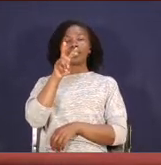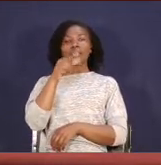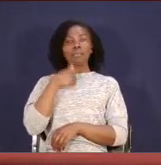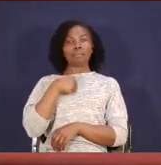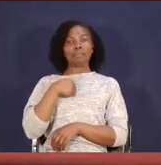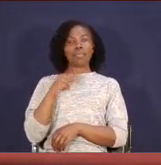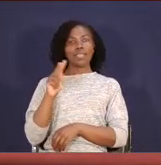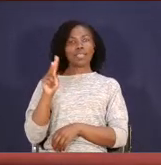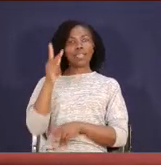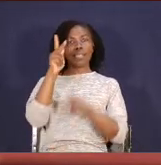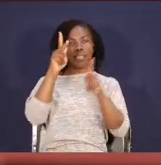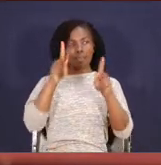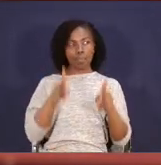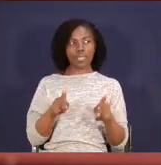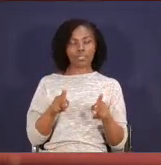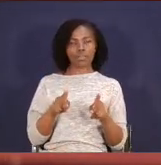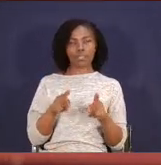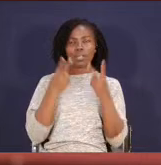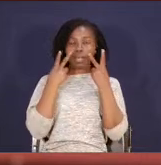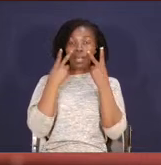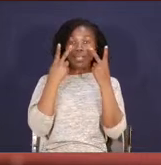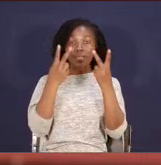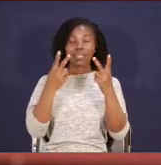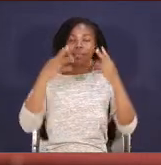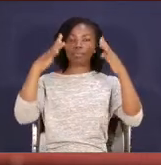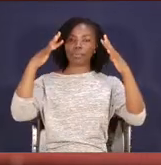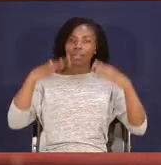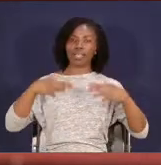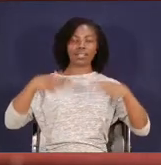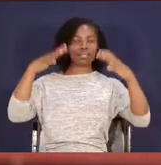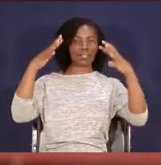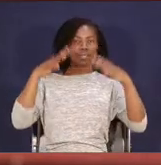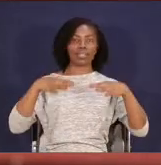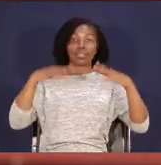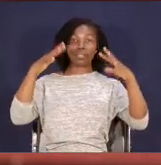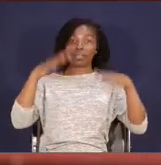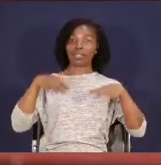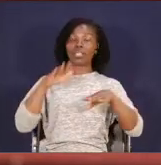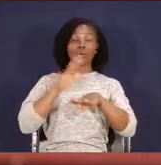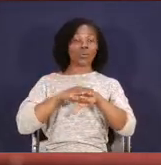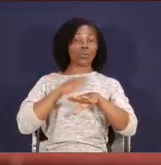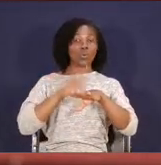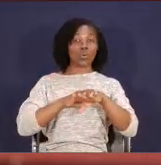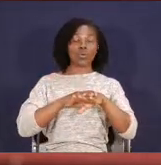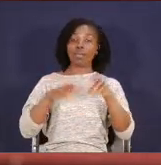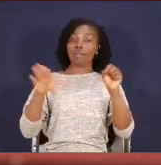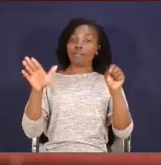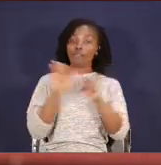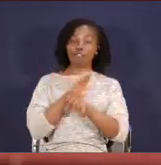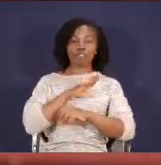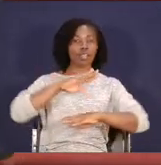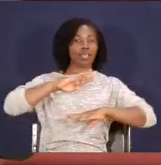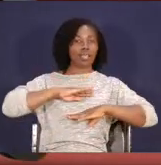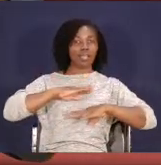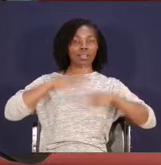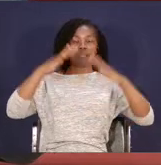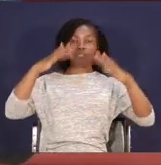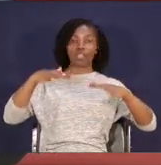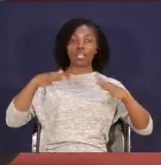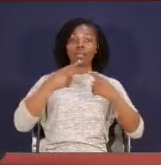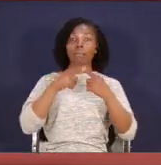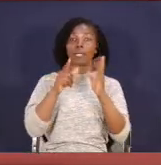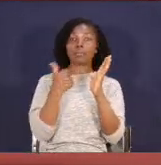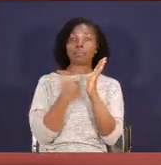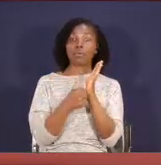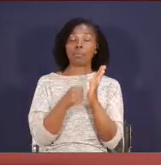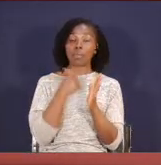Kenyan. And I'm saying, all this rain, God is so good. He's given us abundant rain. But the problem is me.